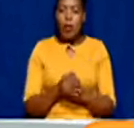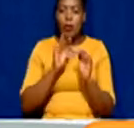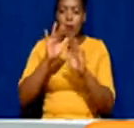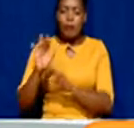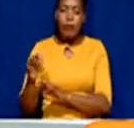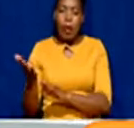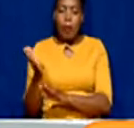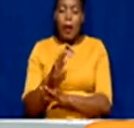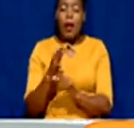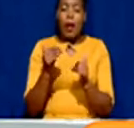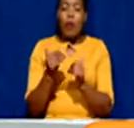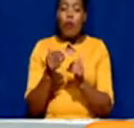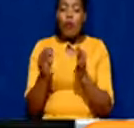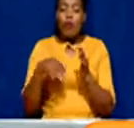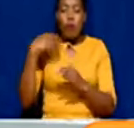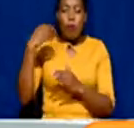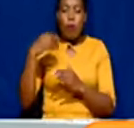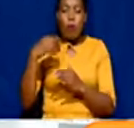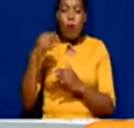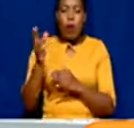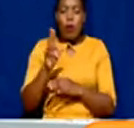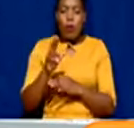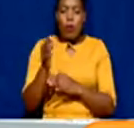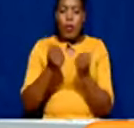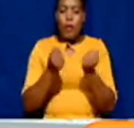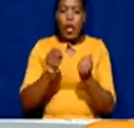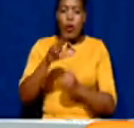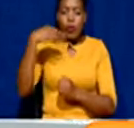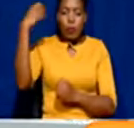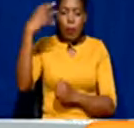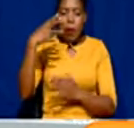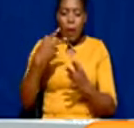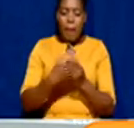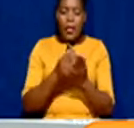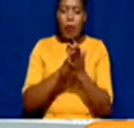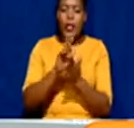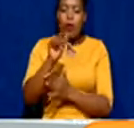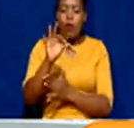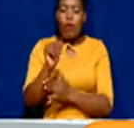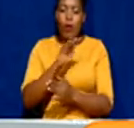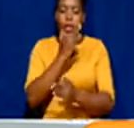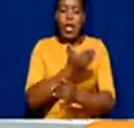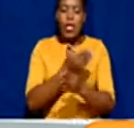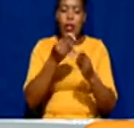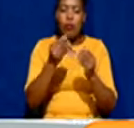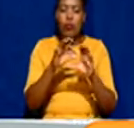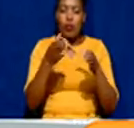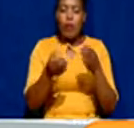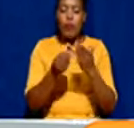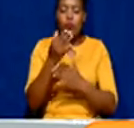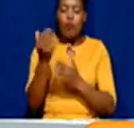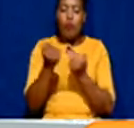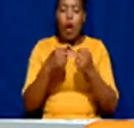And Autopax Kenya, an electric vehicle manufacturer, has partnered with Kofa, a sustainable energy solutions company, to set up an